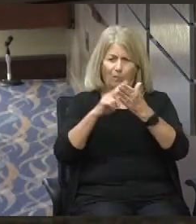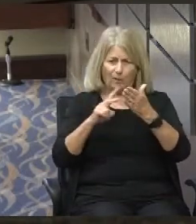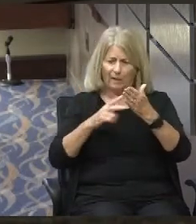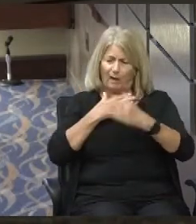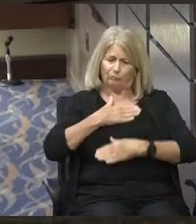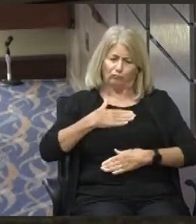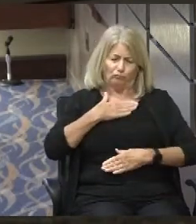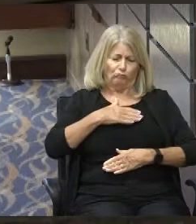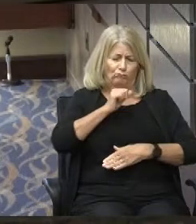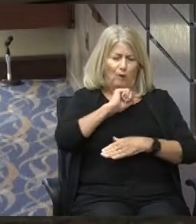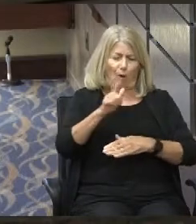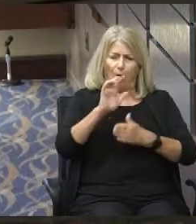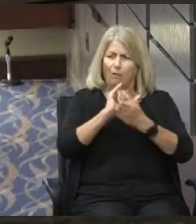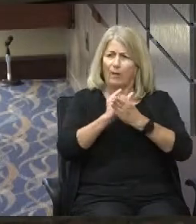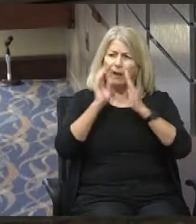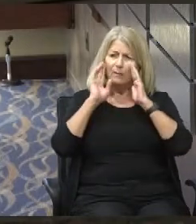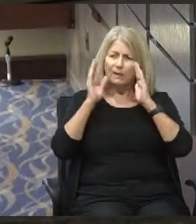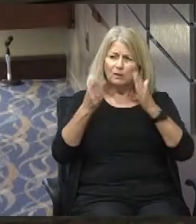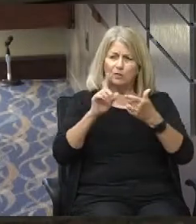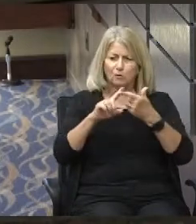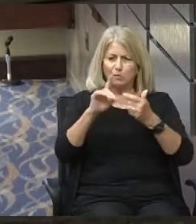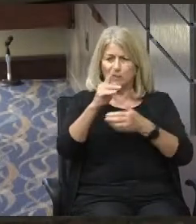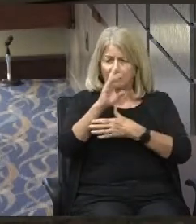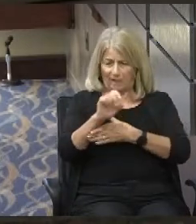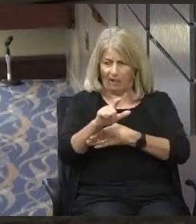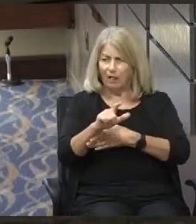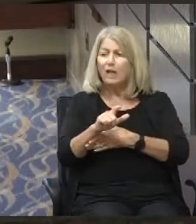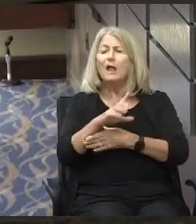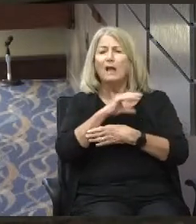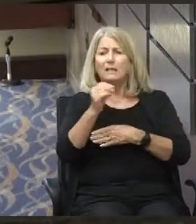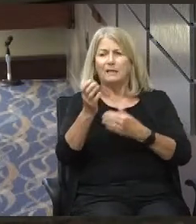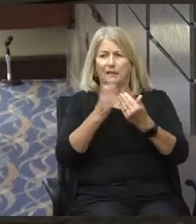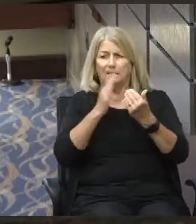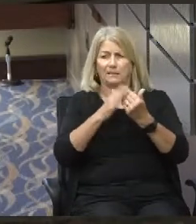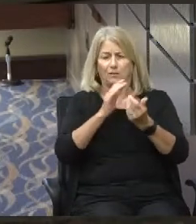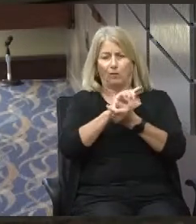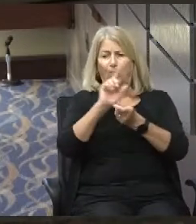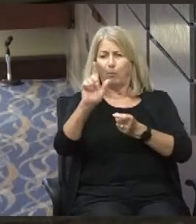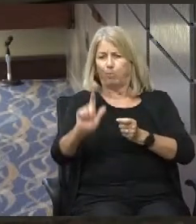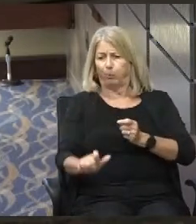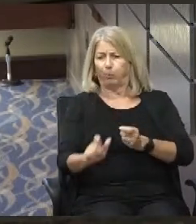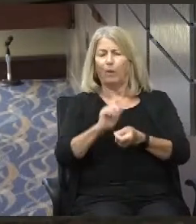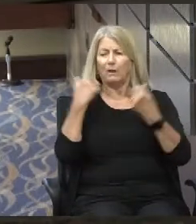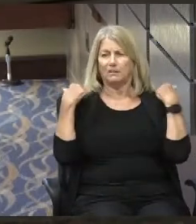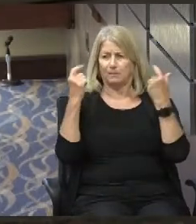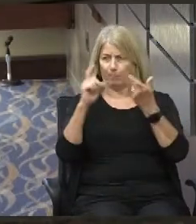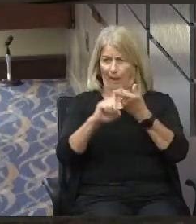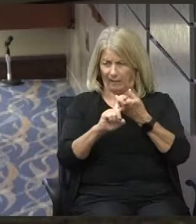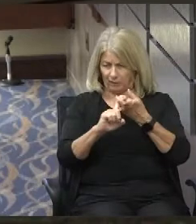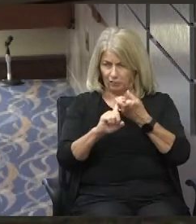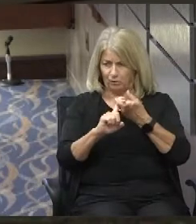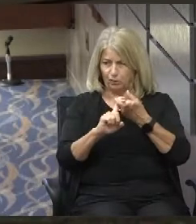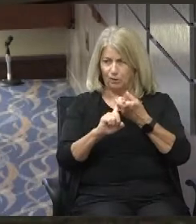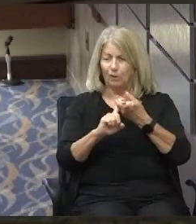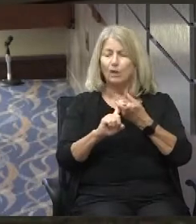that attention to detail and that easy kind of toggle down to Spanish. So this seems like Councilmember Palmer said, a big win for us, big